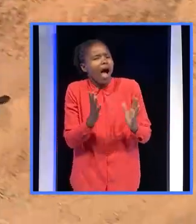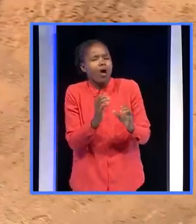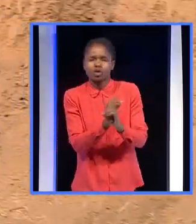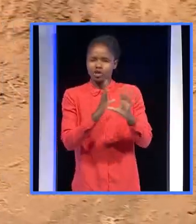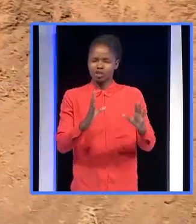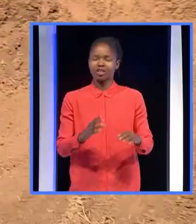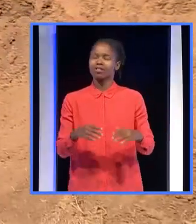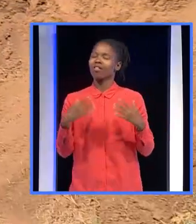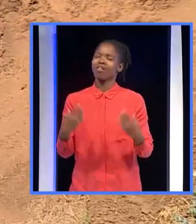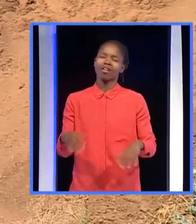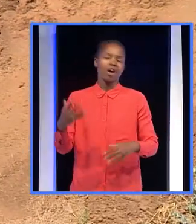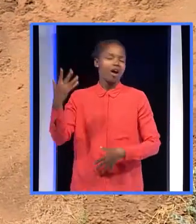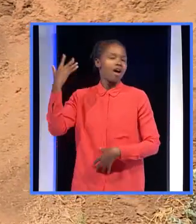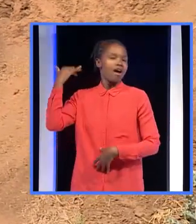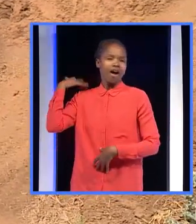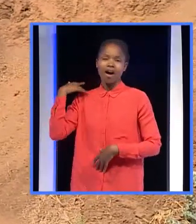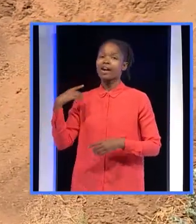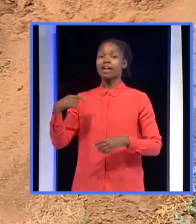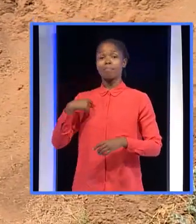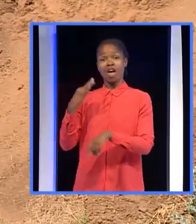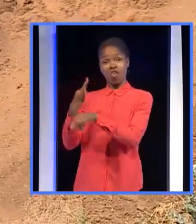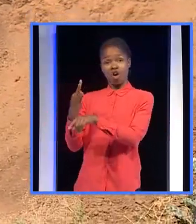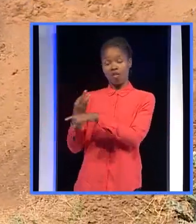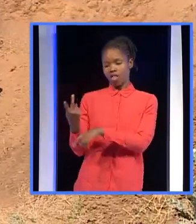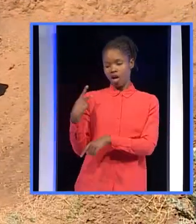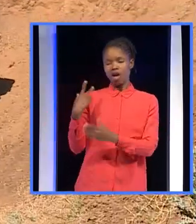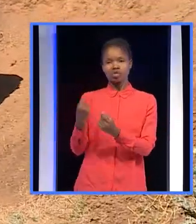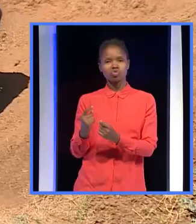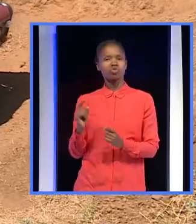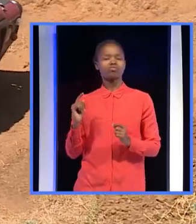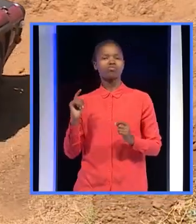was always. I mean, I always went safaring with my dad, and then we went